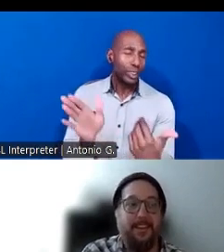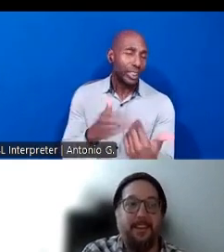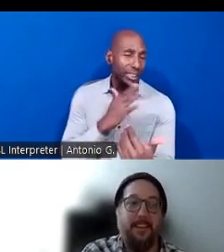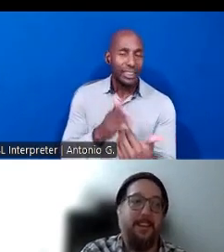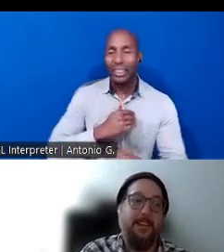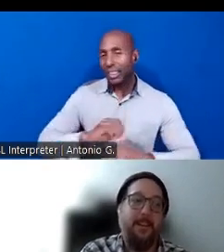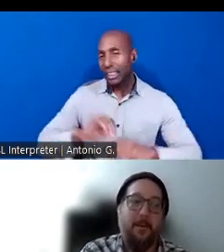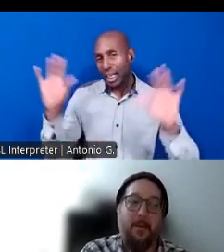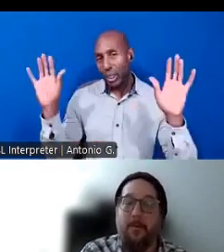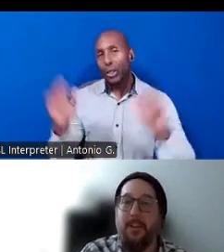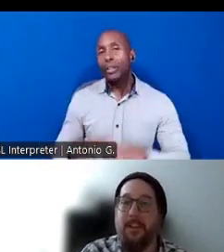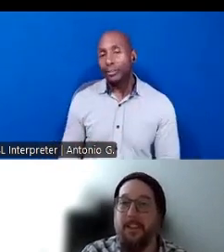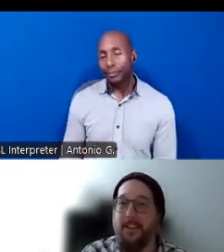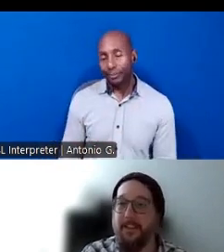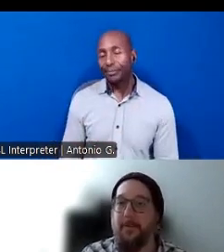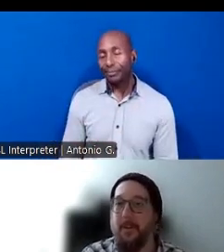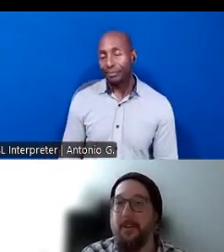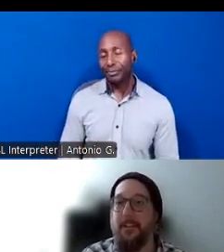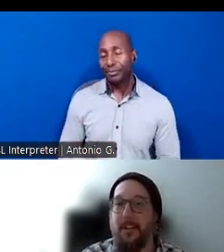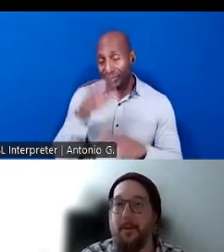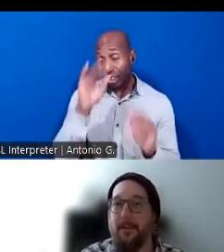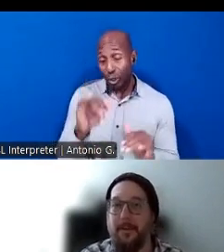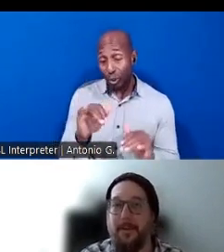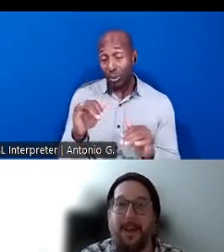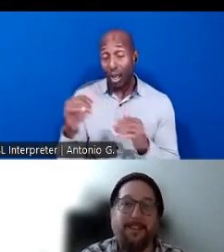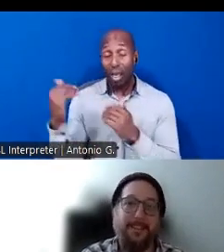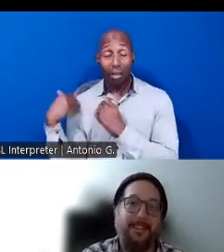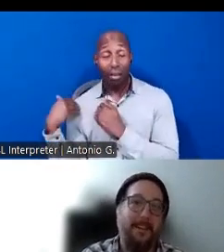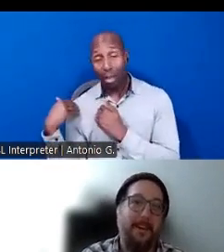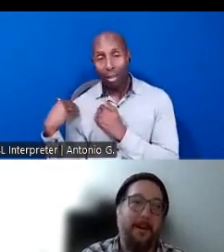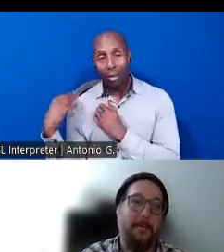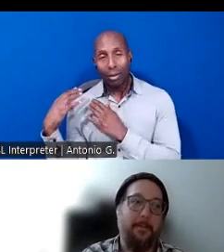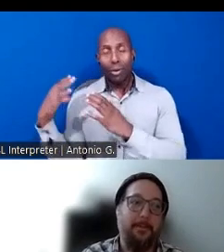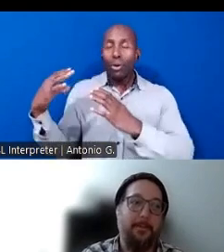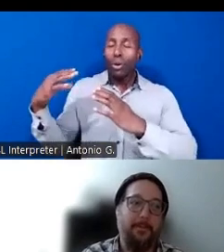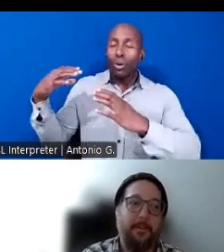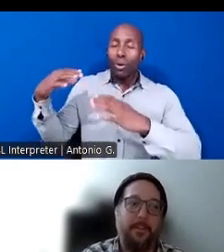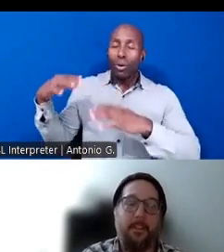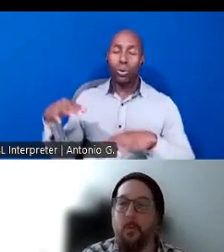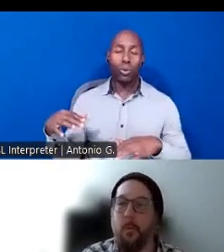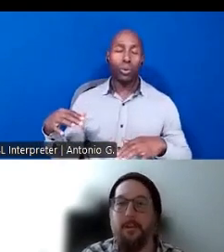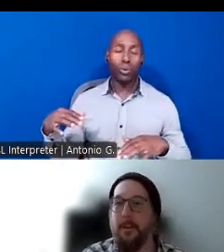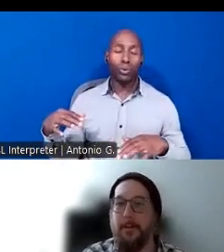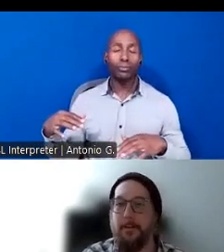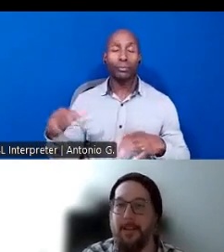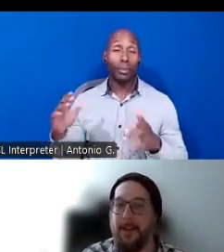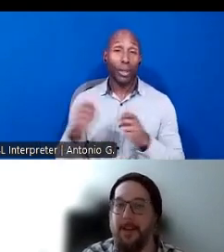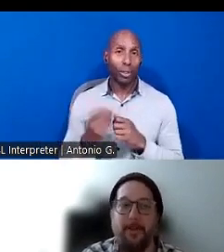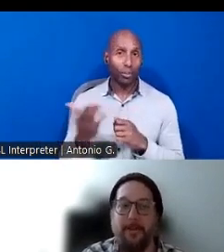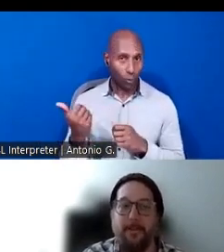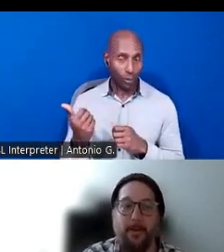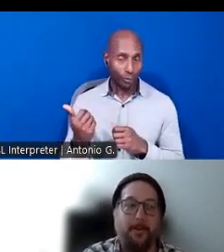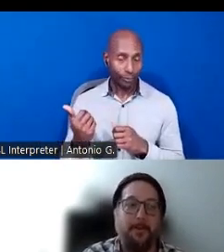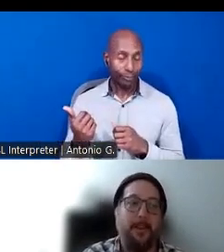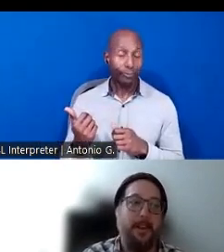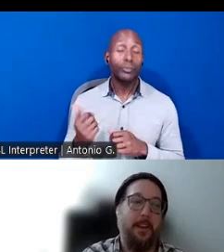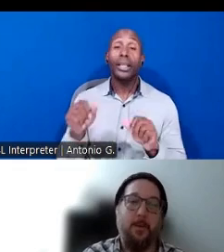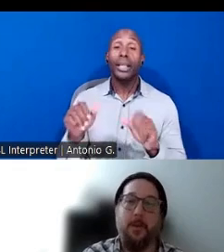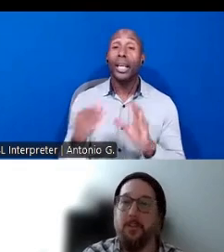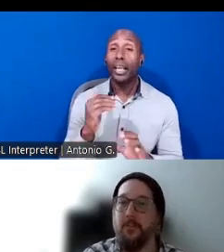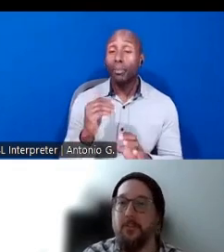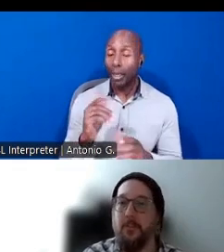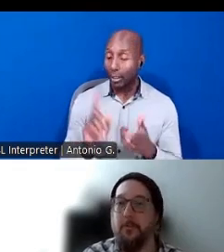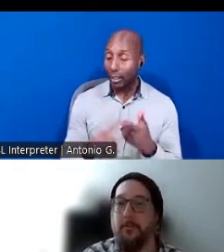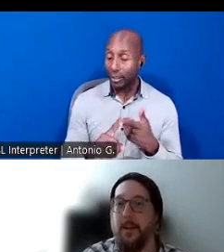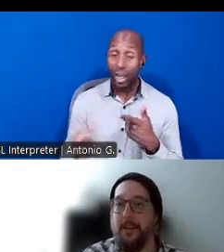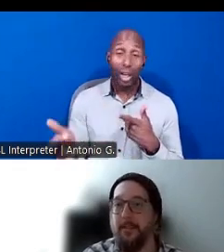and hopefully less of a burden than it was in the past. We're available by email, by phone. We